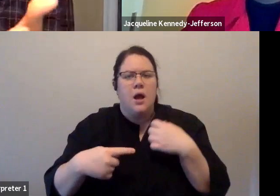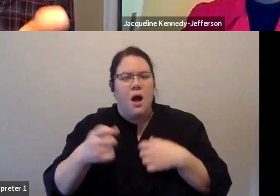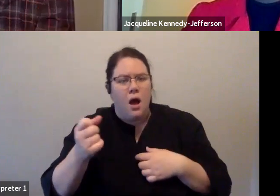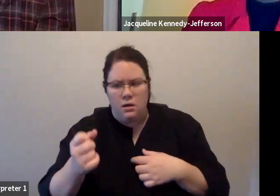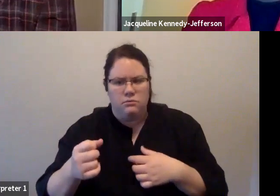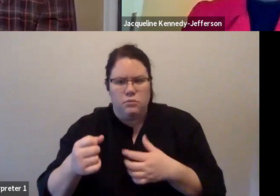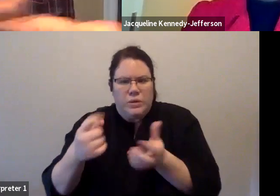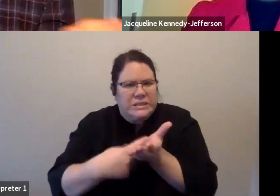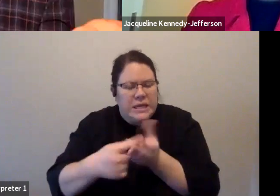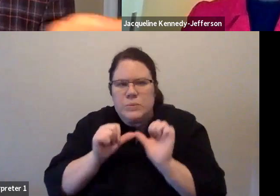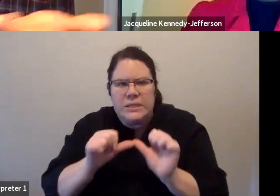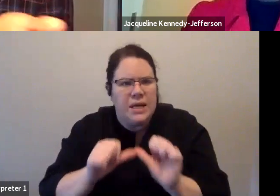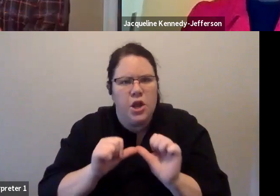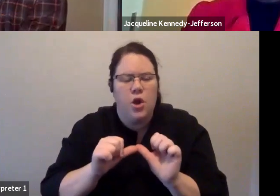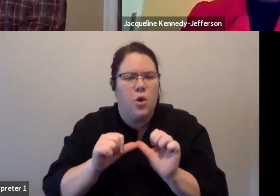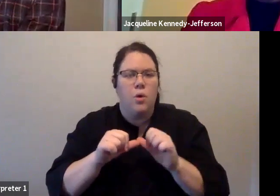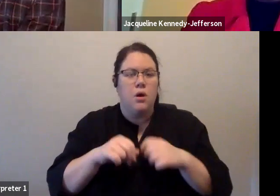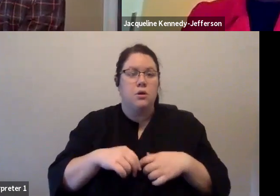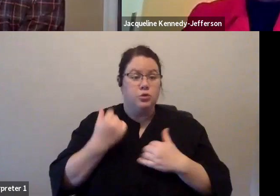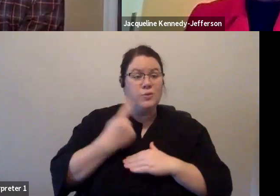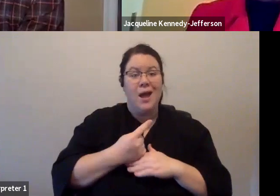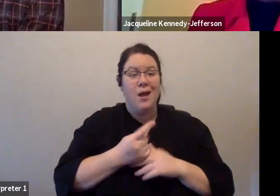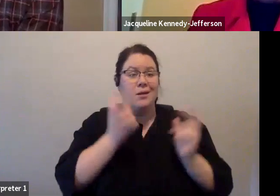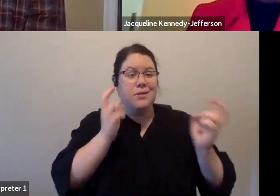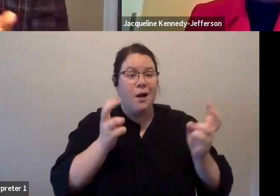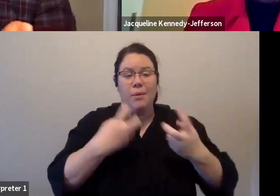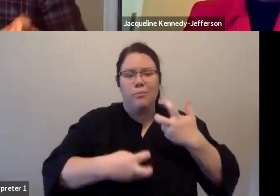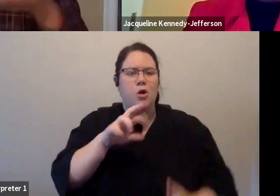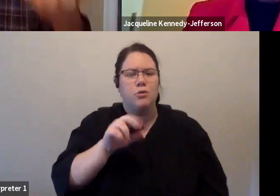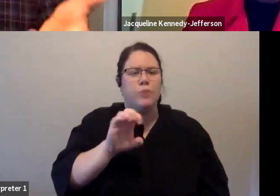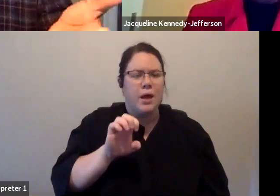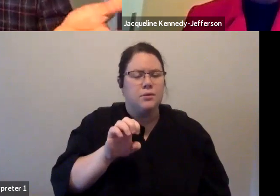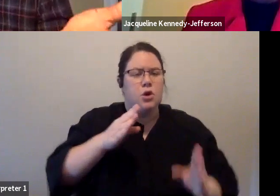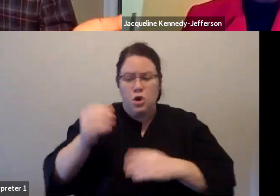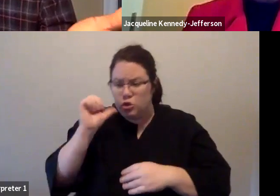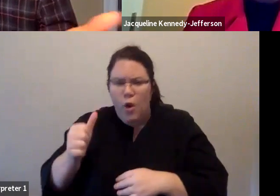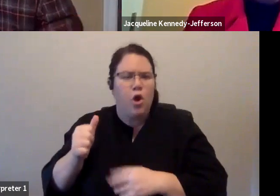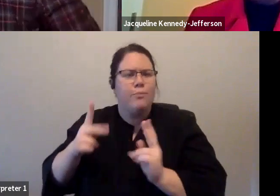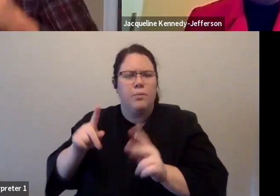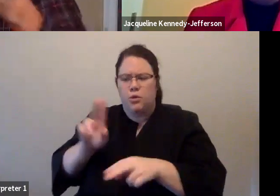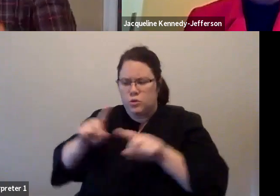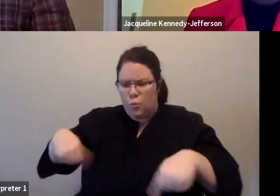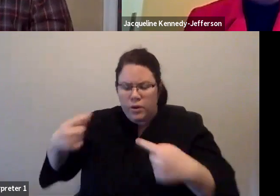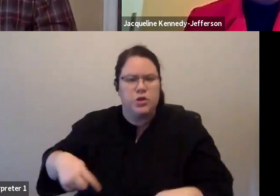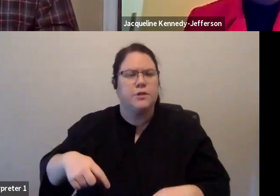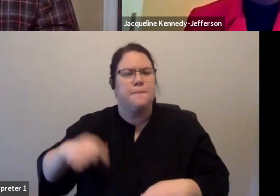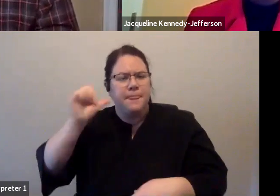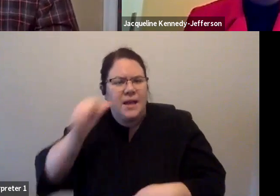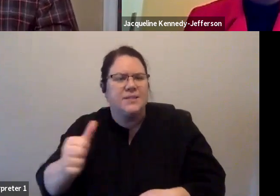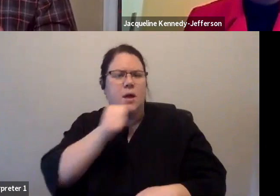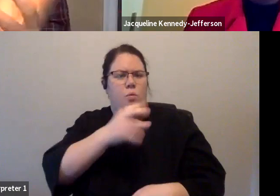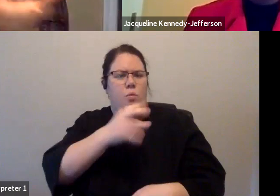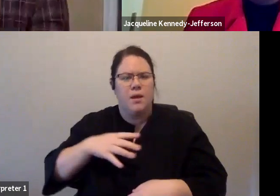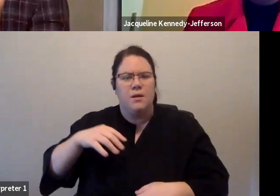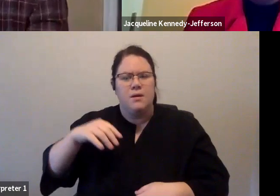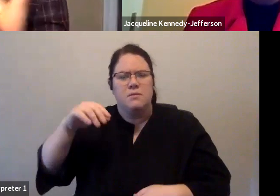what the issue is. Today it's race, tomorrow it'll be, those in wheelchairs, and the day after that it'll be women, and the day, it'll be the